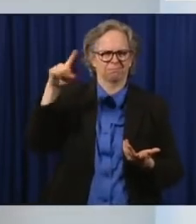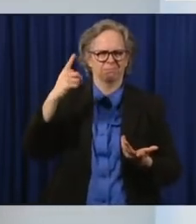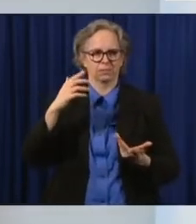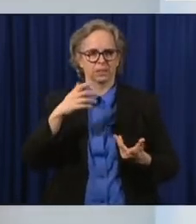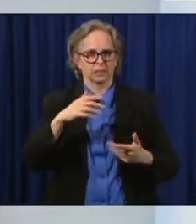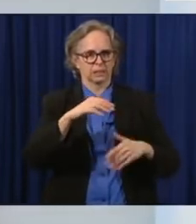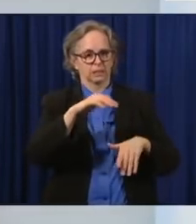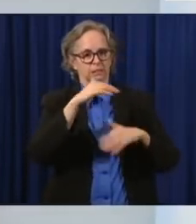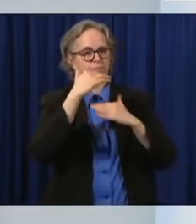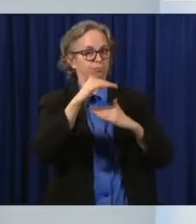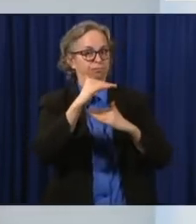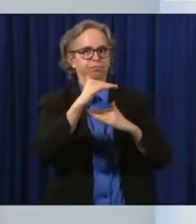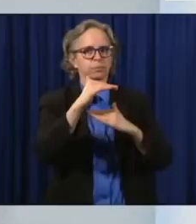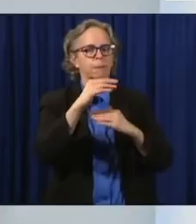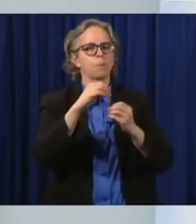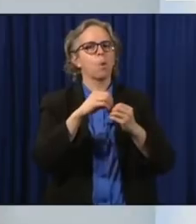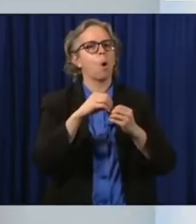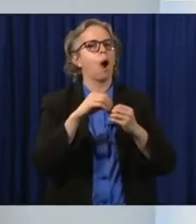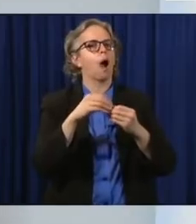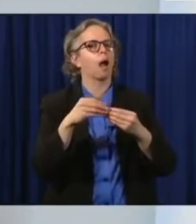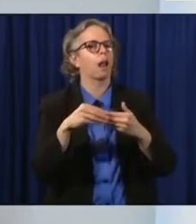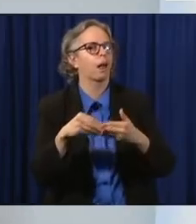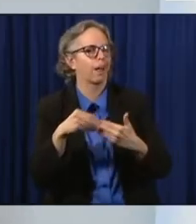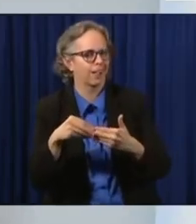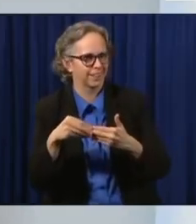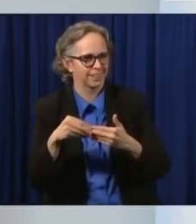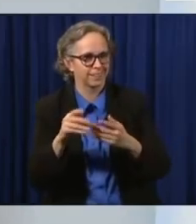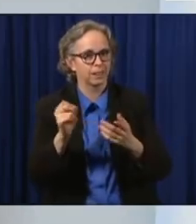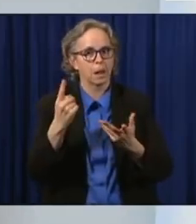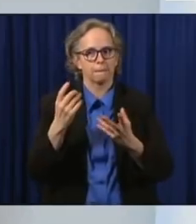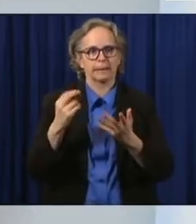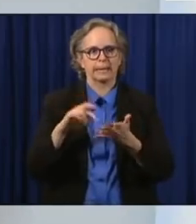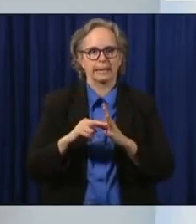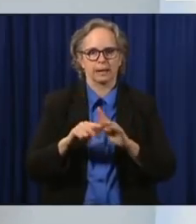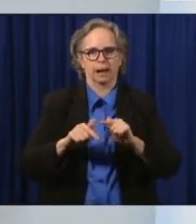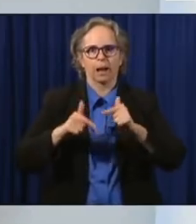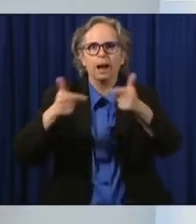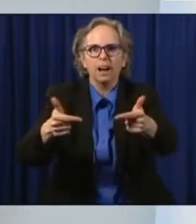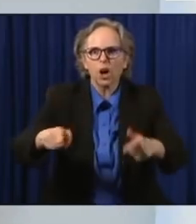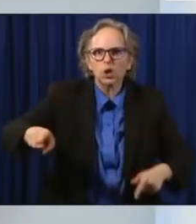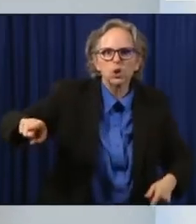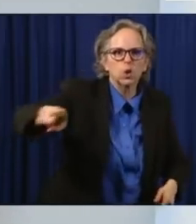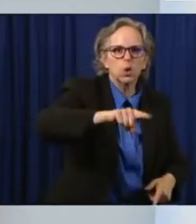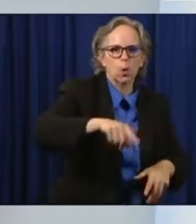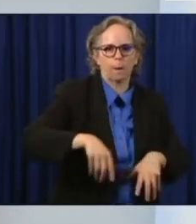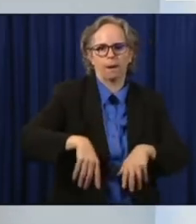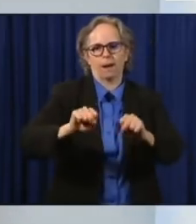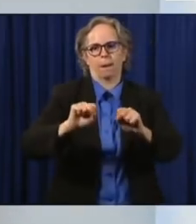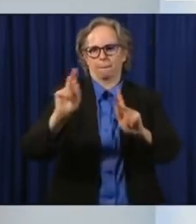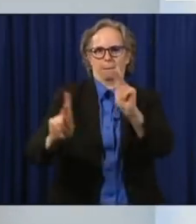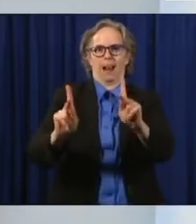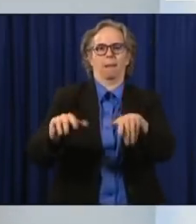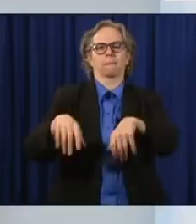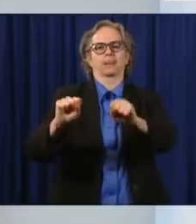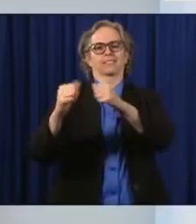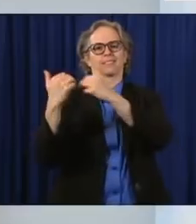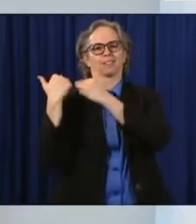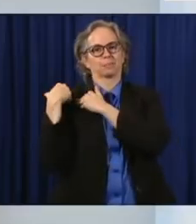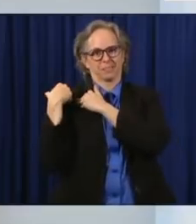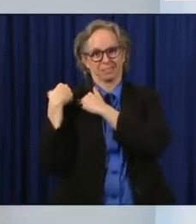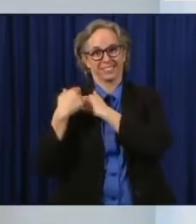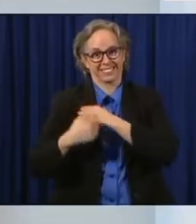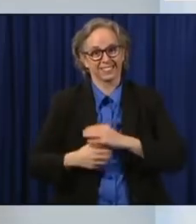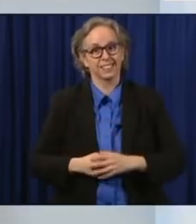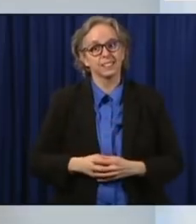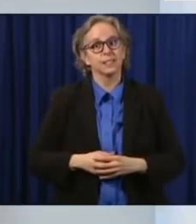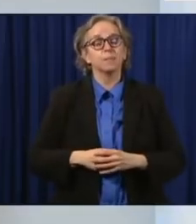have more responsibility in how they conduct their lives. And it reminded me as